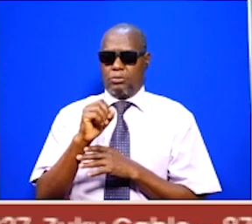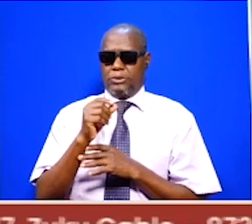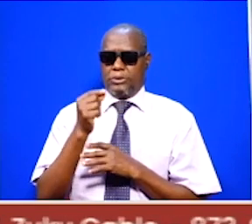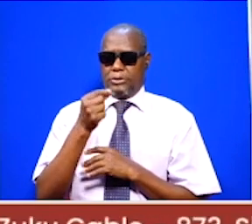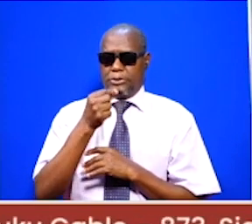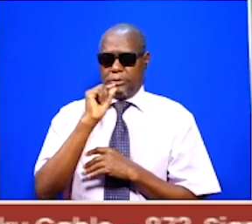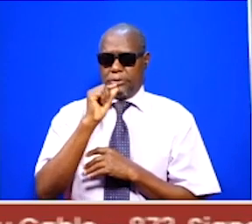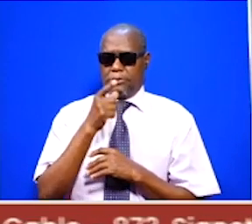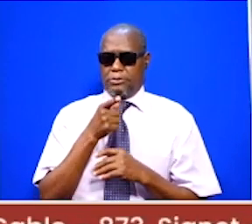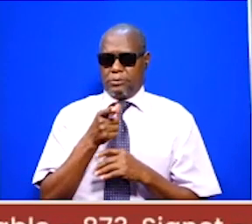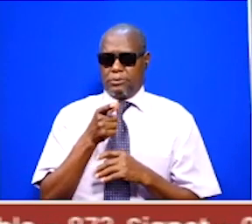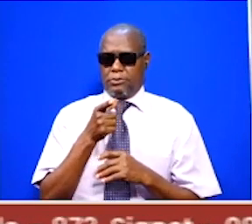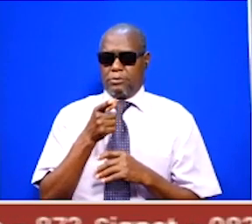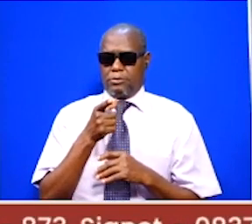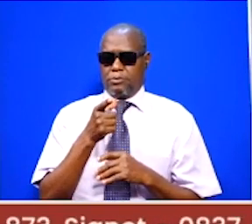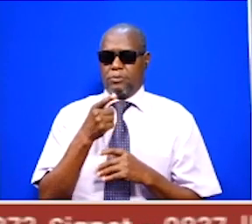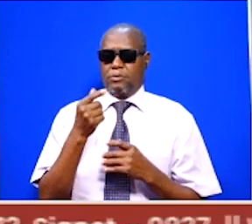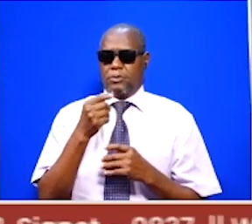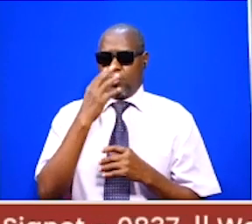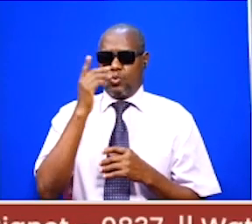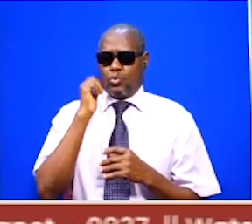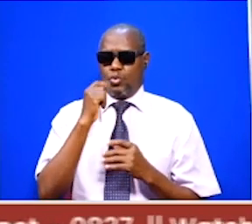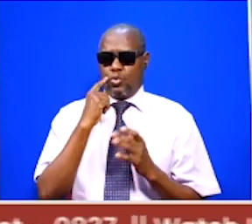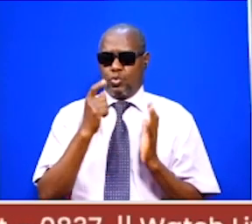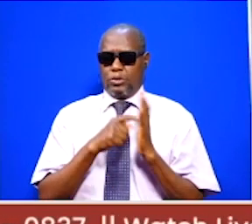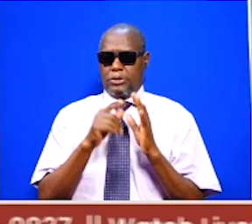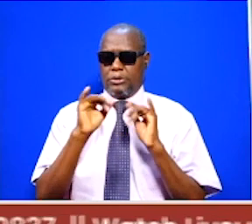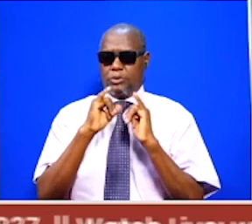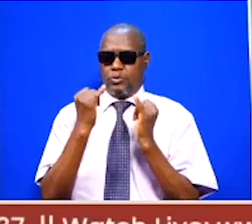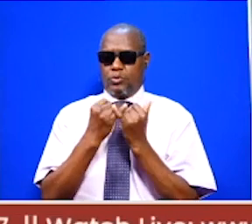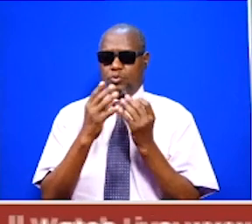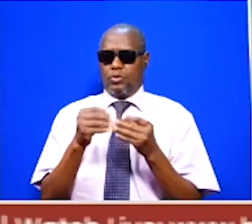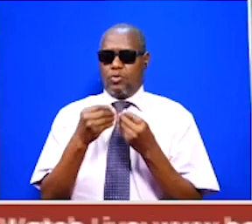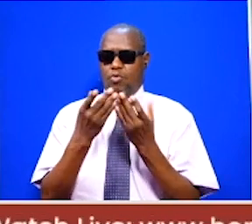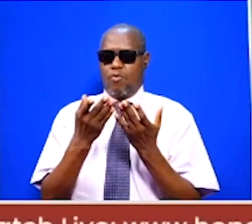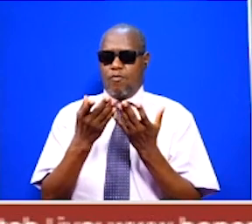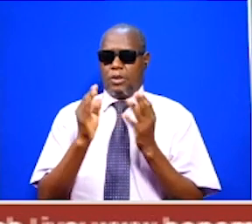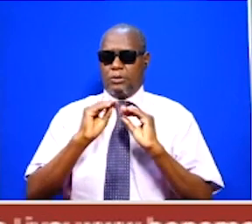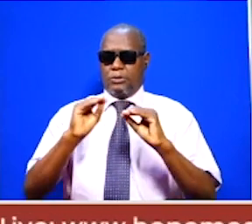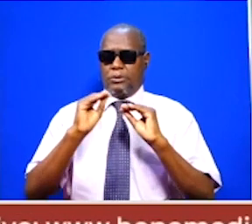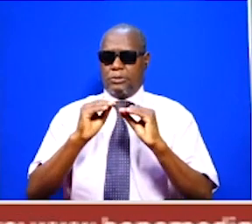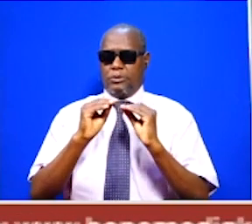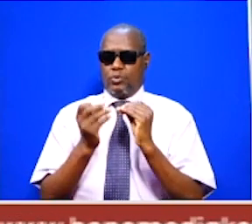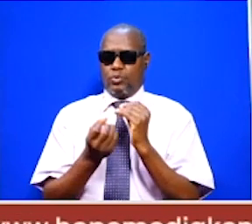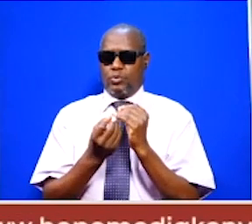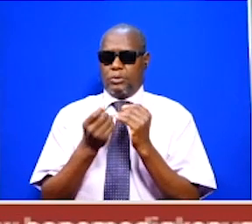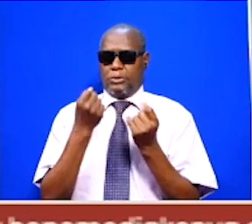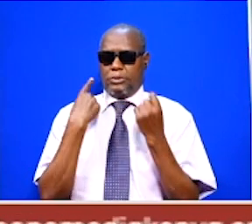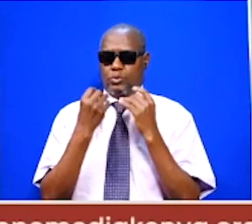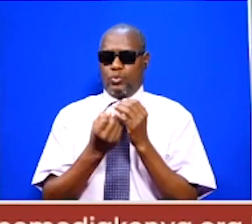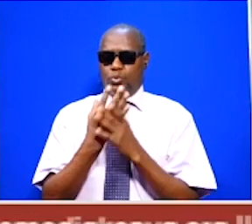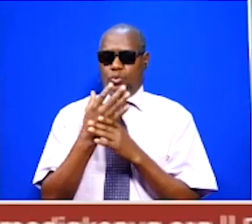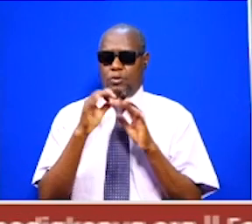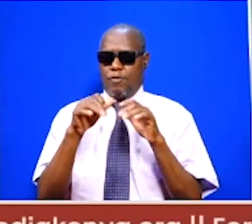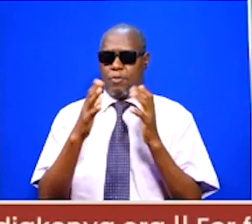Nairobi, where President William Ruto noted that the institution will offer cutting-edge training on tea growing to farmers. And as